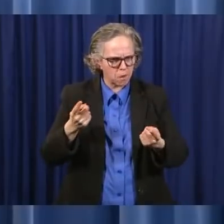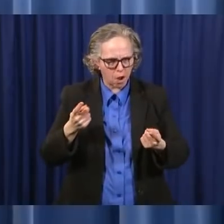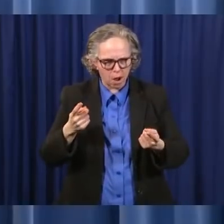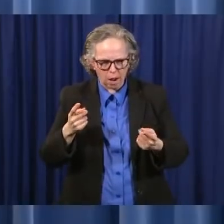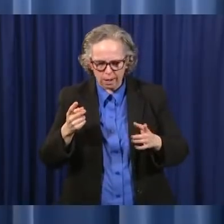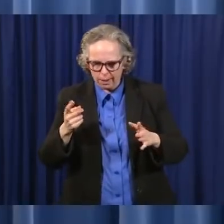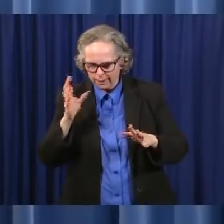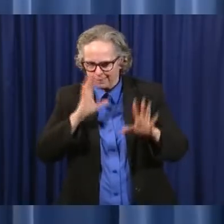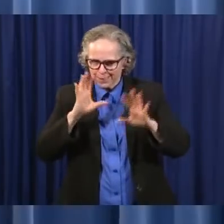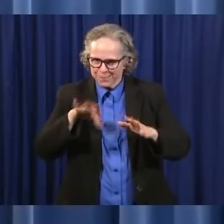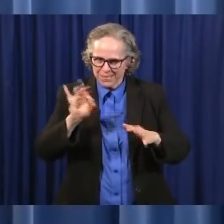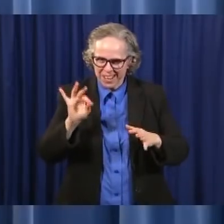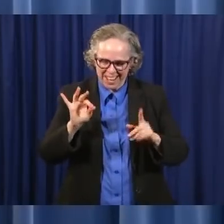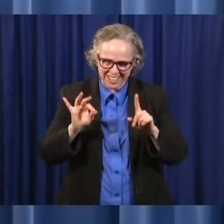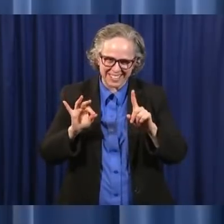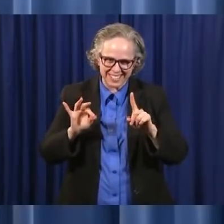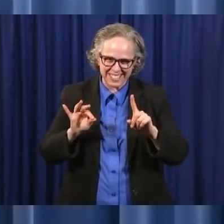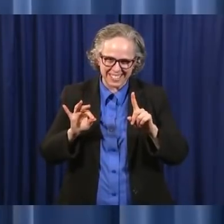number.